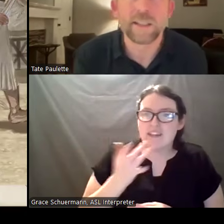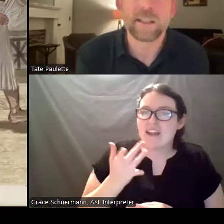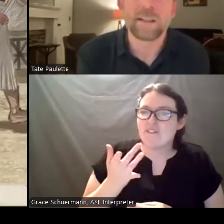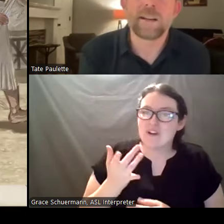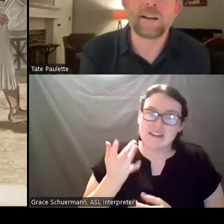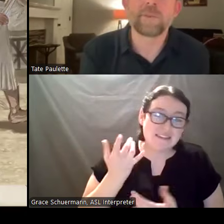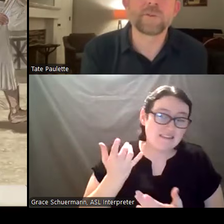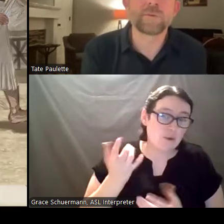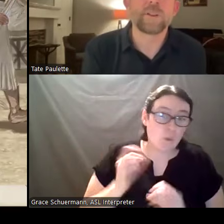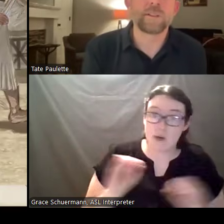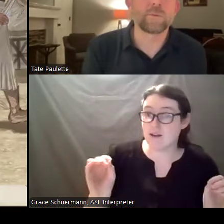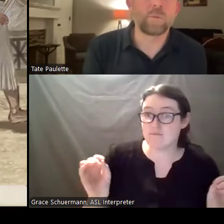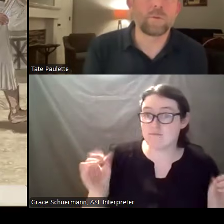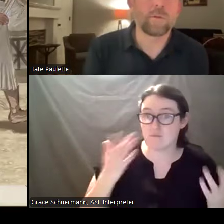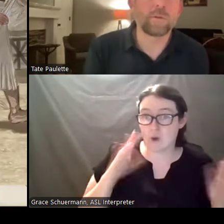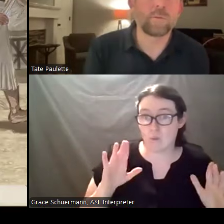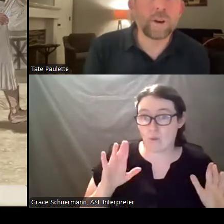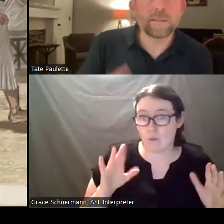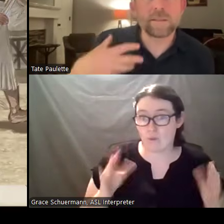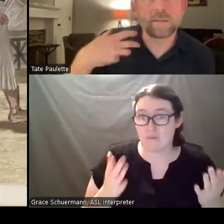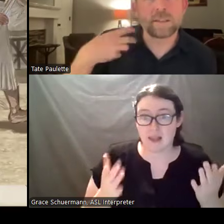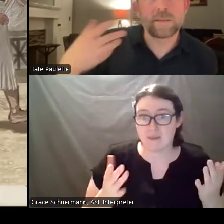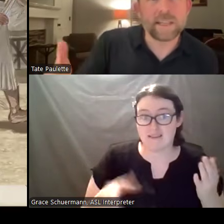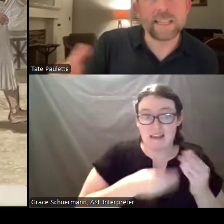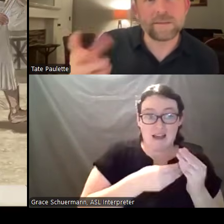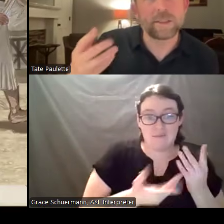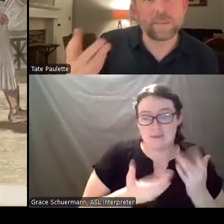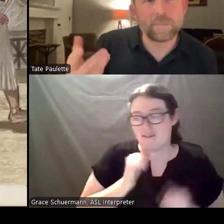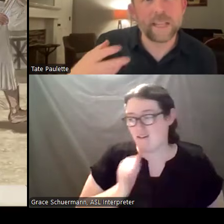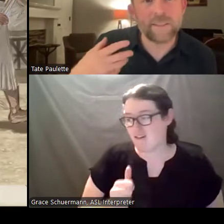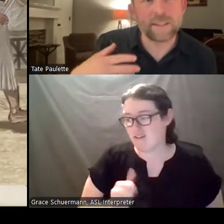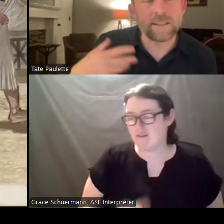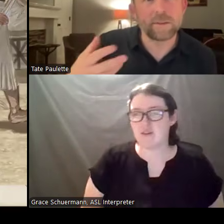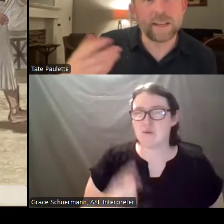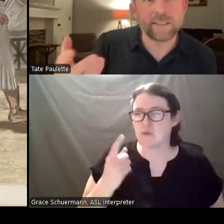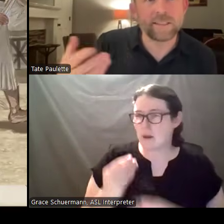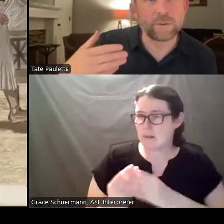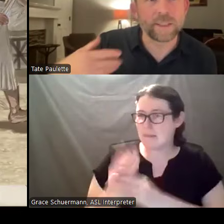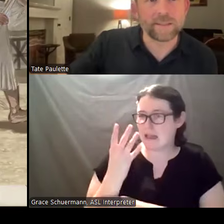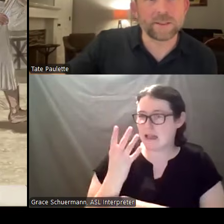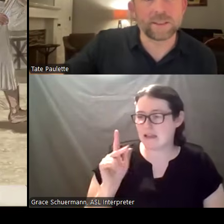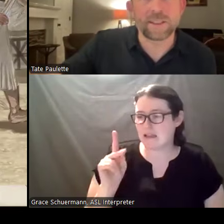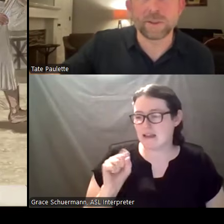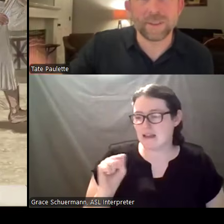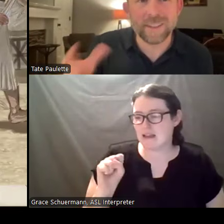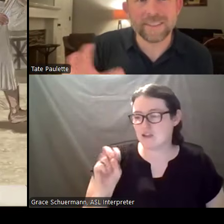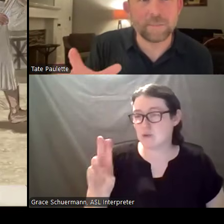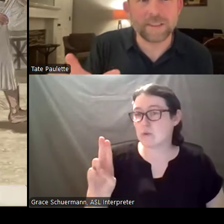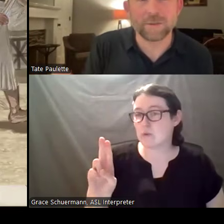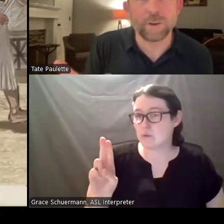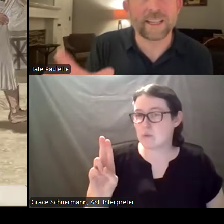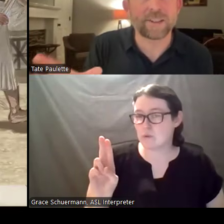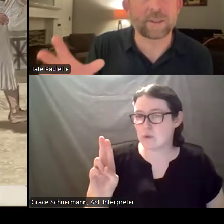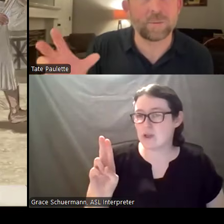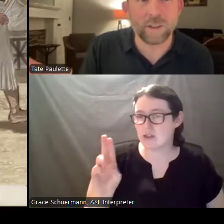any. There's one kind of plant that called kasu that is eventually used, but there's lots of debate